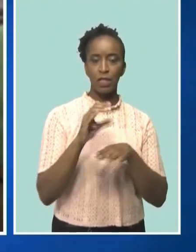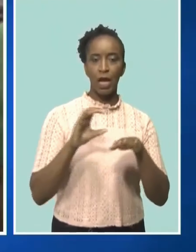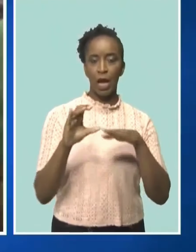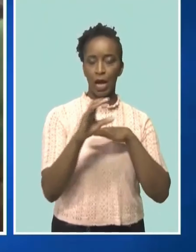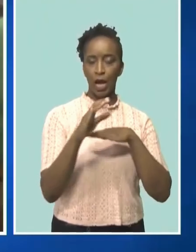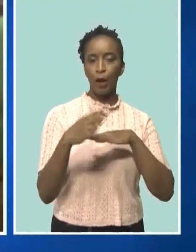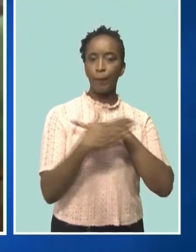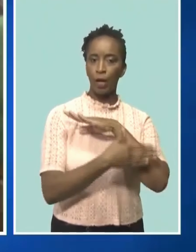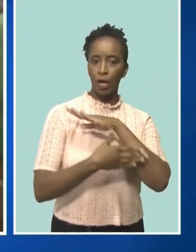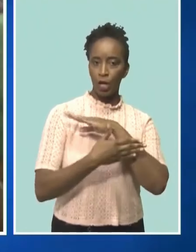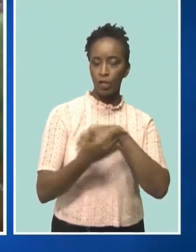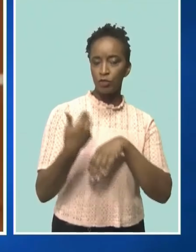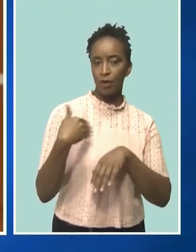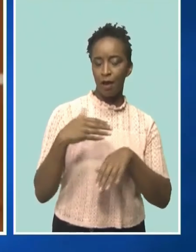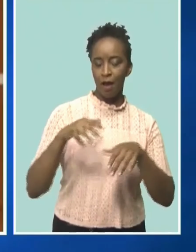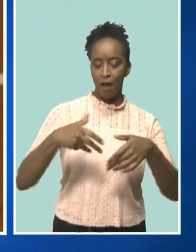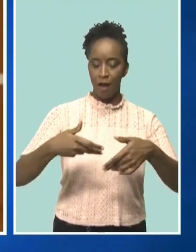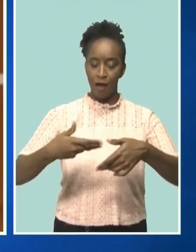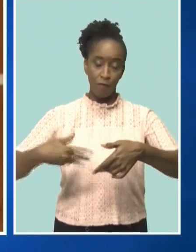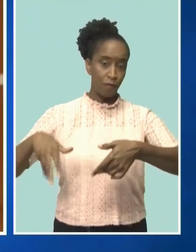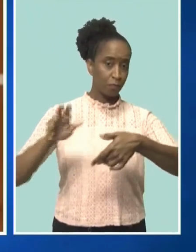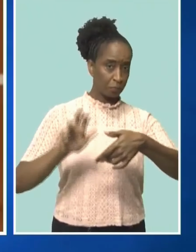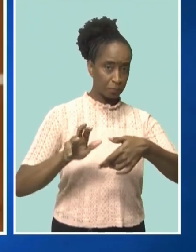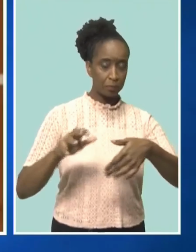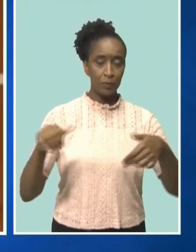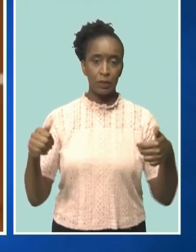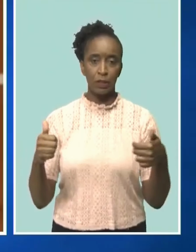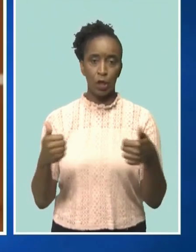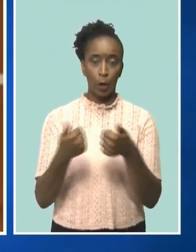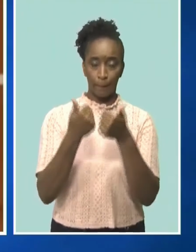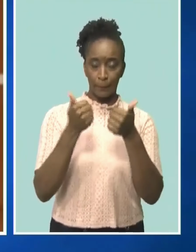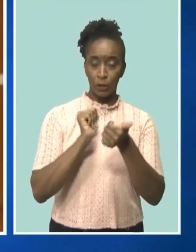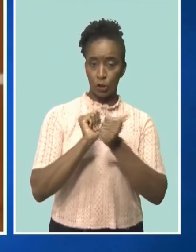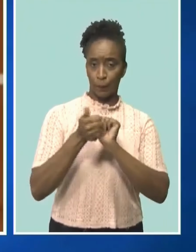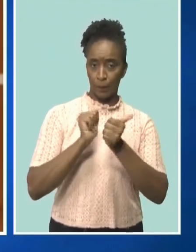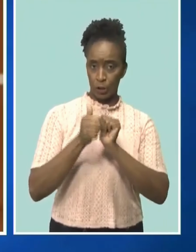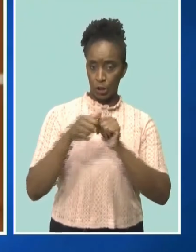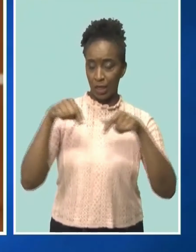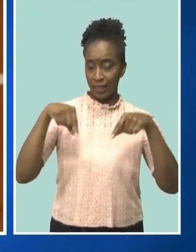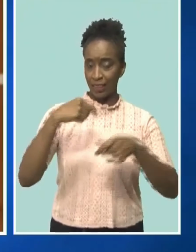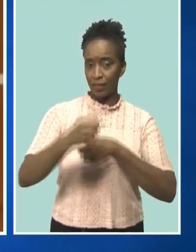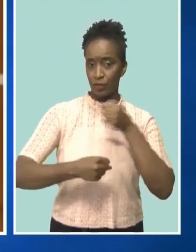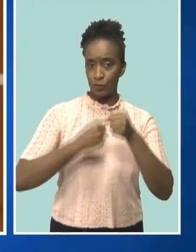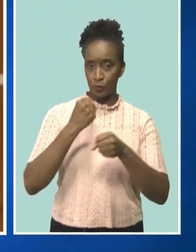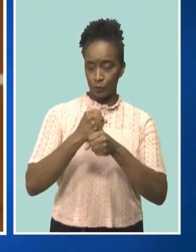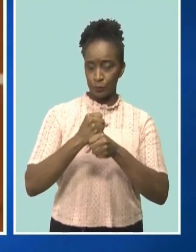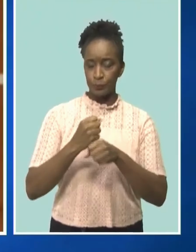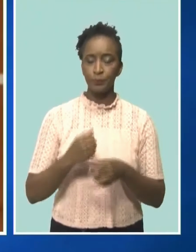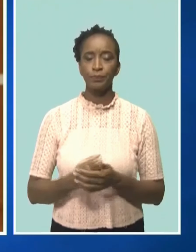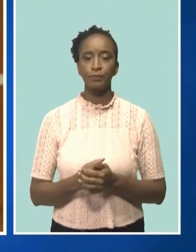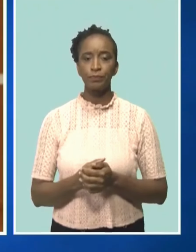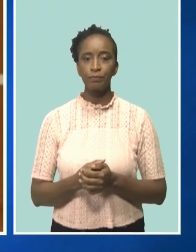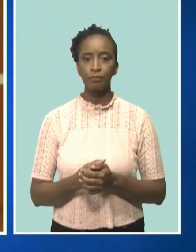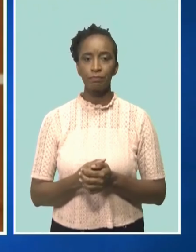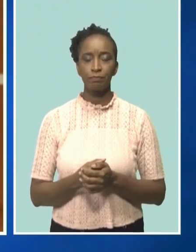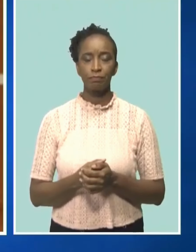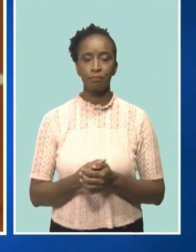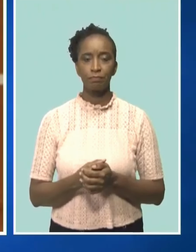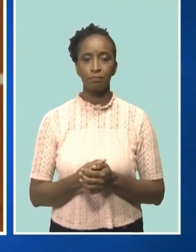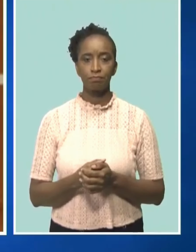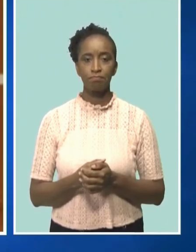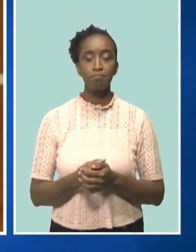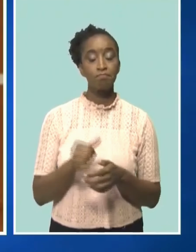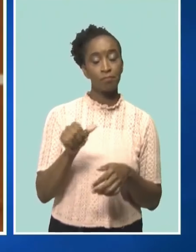this year. Marketing and Communications Officer for the Domino Group Bajan Travelers, Eric Lewis, says Inspector